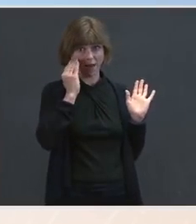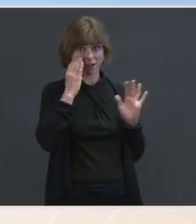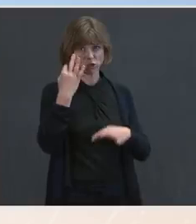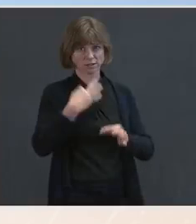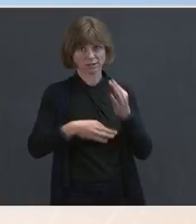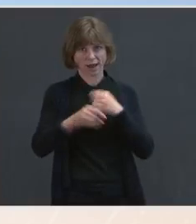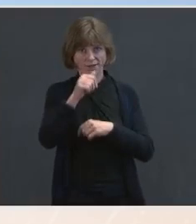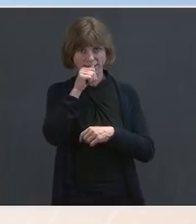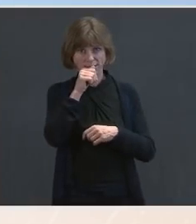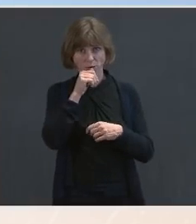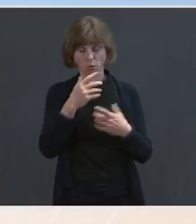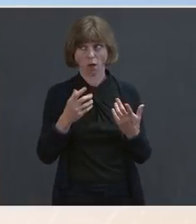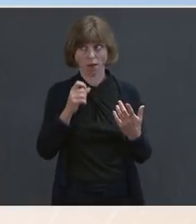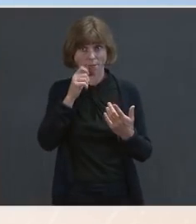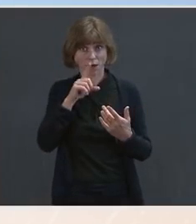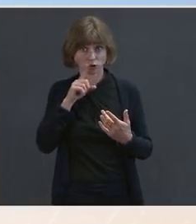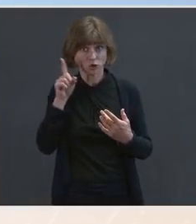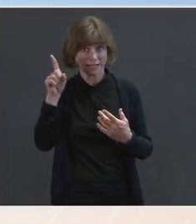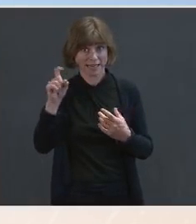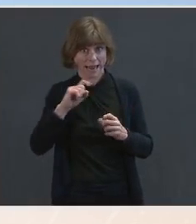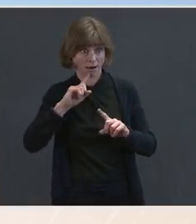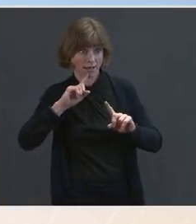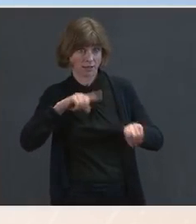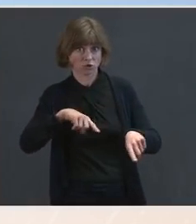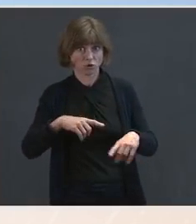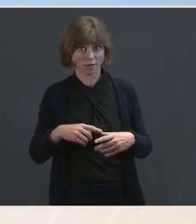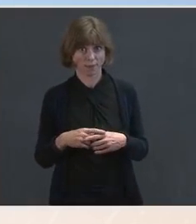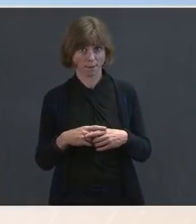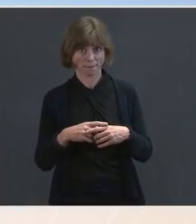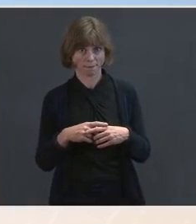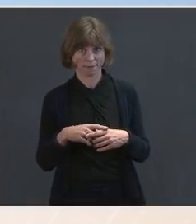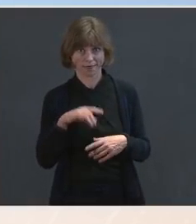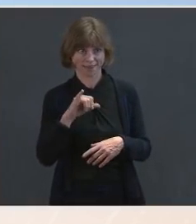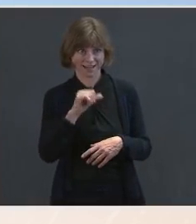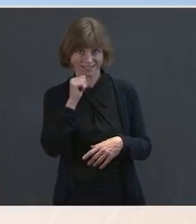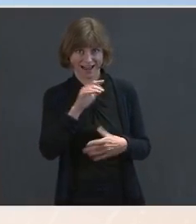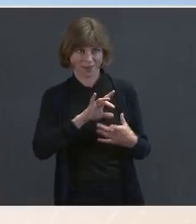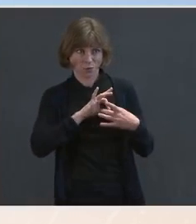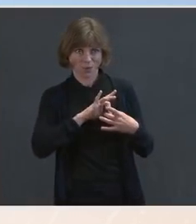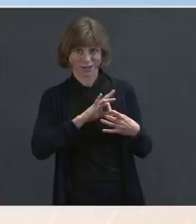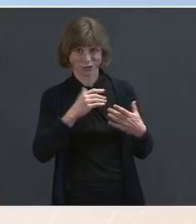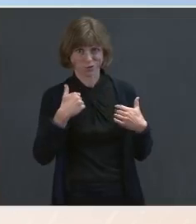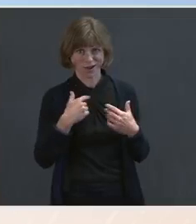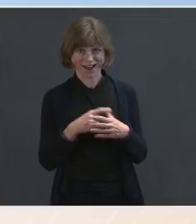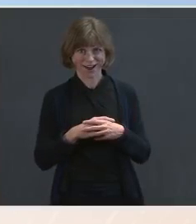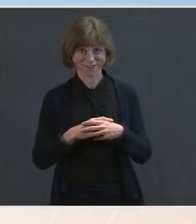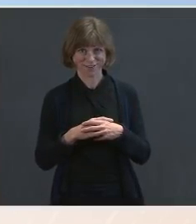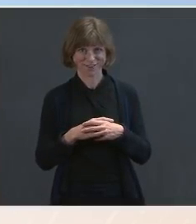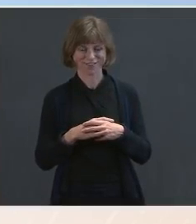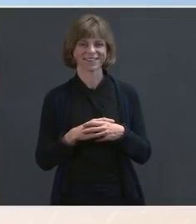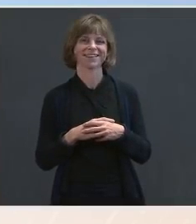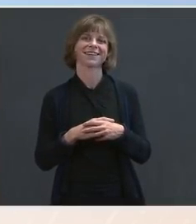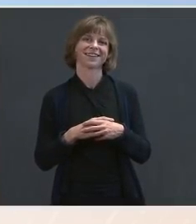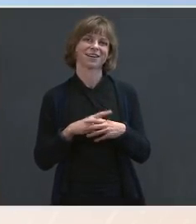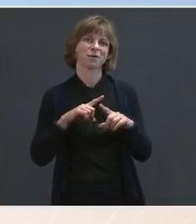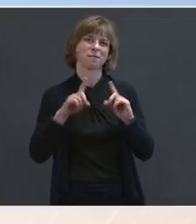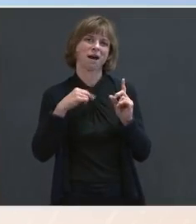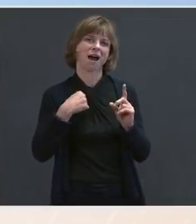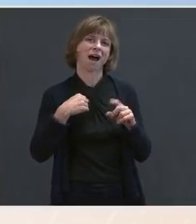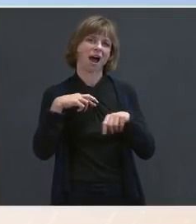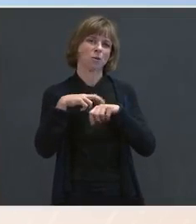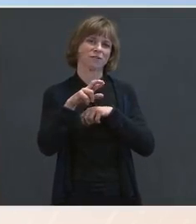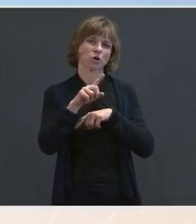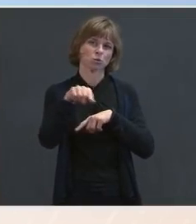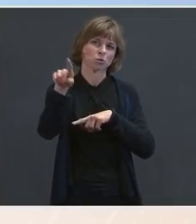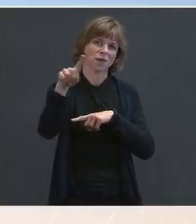Well, I'm not sure he's in the position to instruct them. That's not the relationship we have, but he certainly can, I would refer you to them on what their policy is going